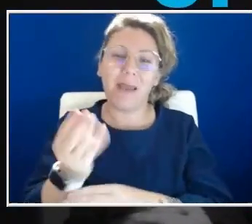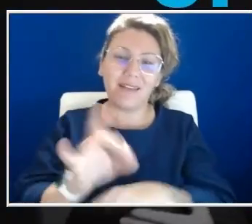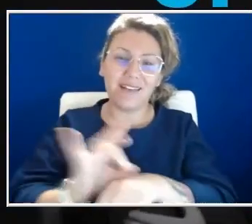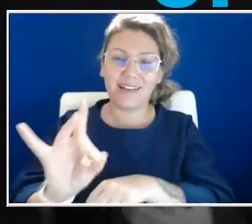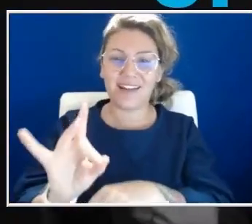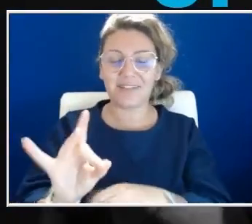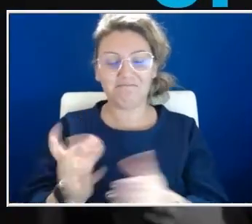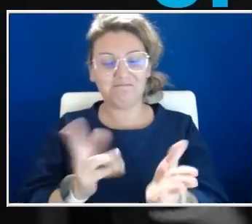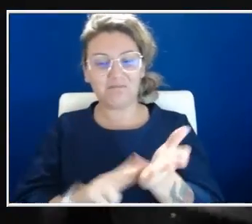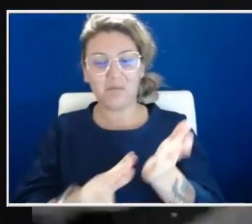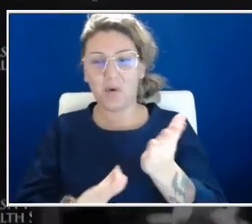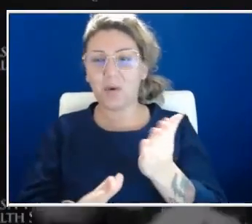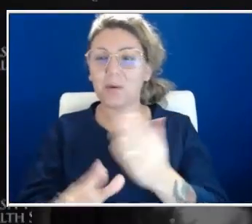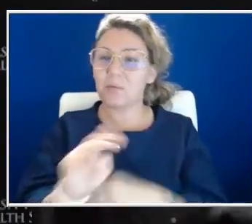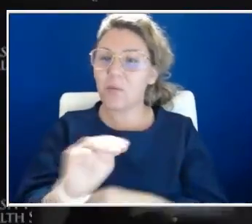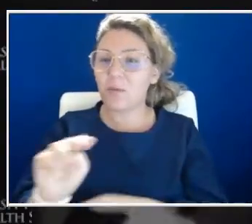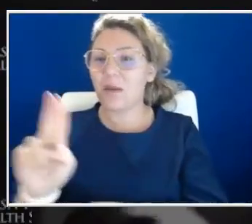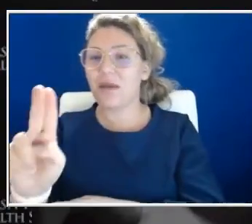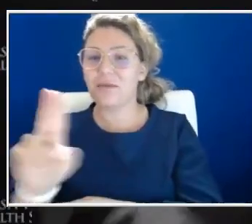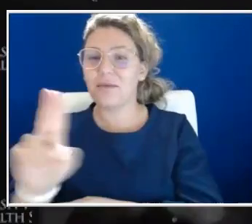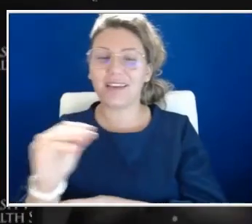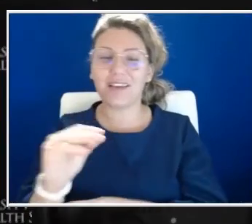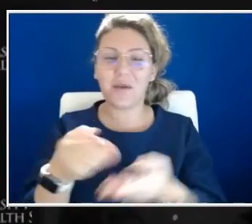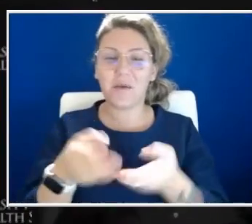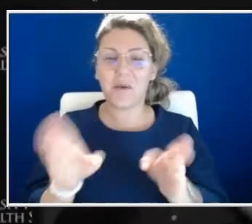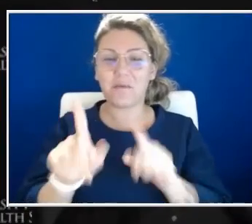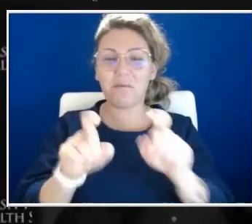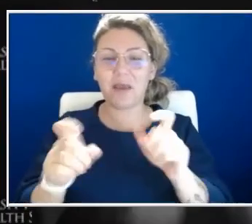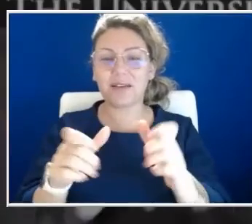Subscribe to our Morning Medical Update and Open Mics